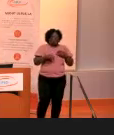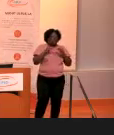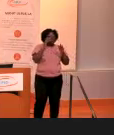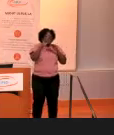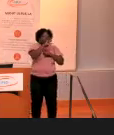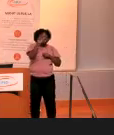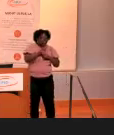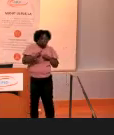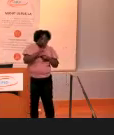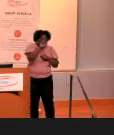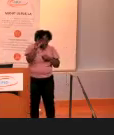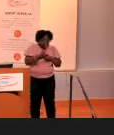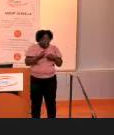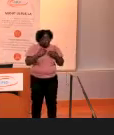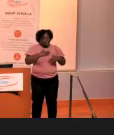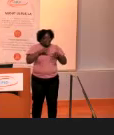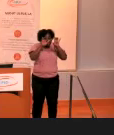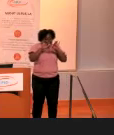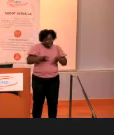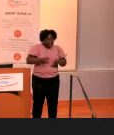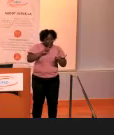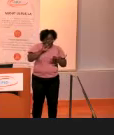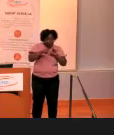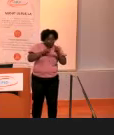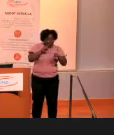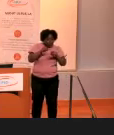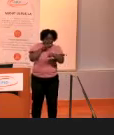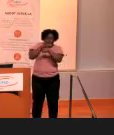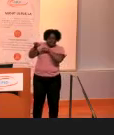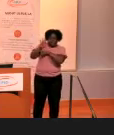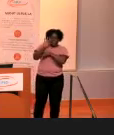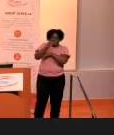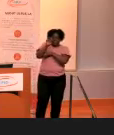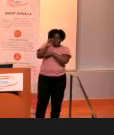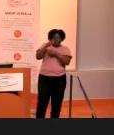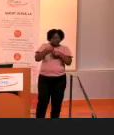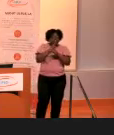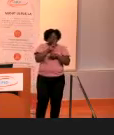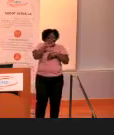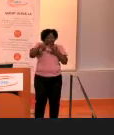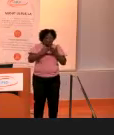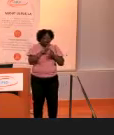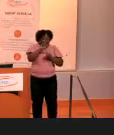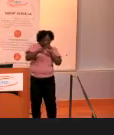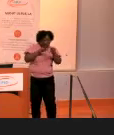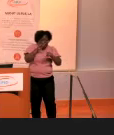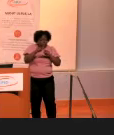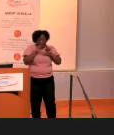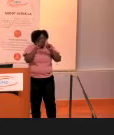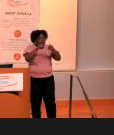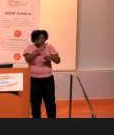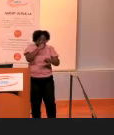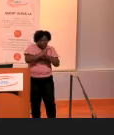streaming, please add your comments and we will send them to Fate. We'll make sure that everybody's questions get to the right